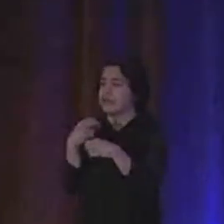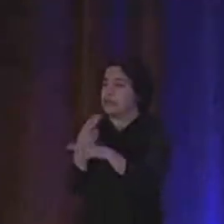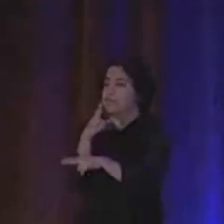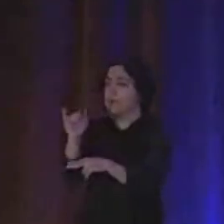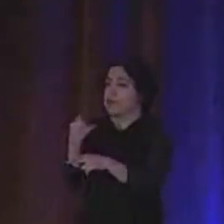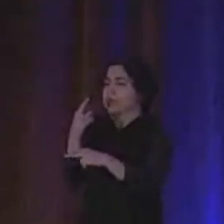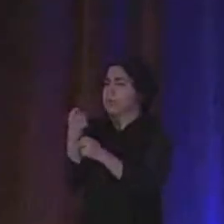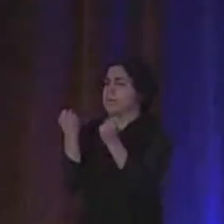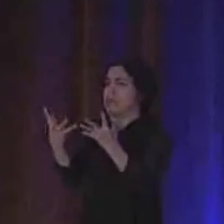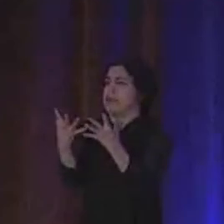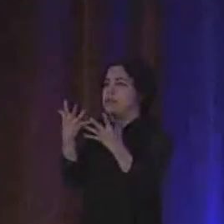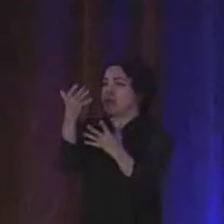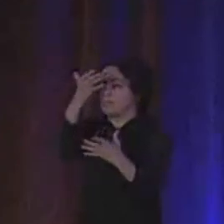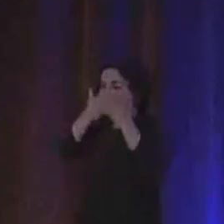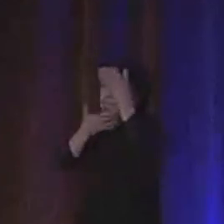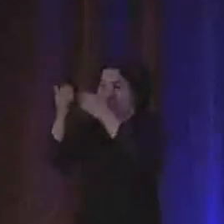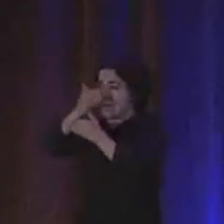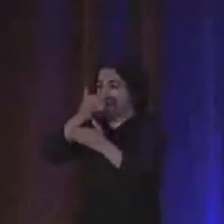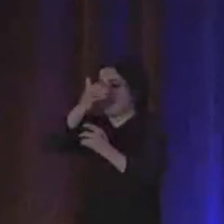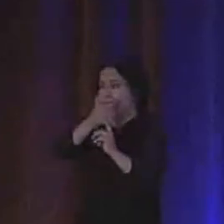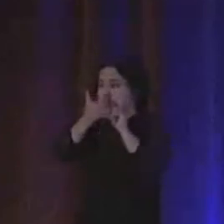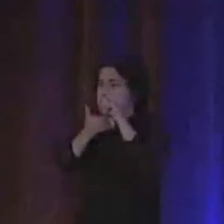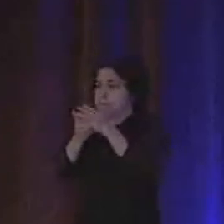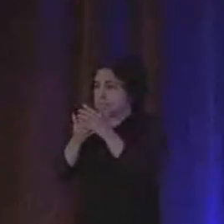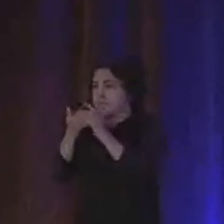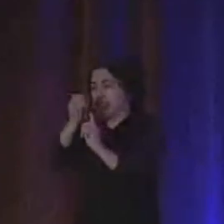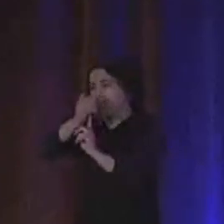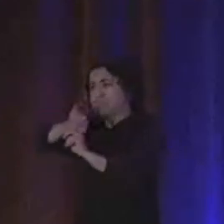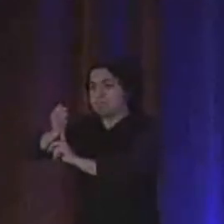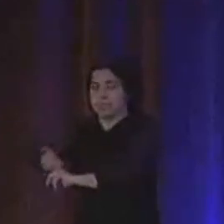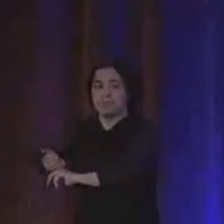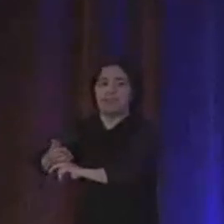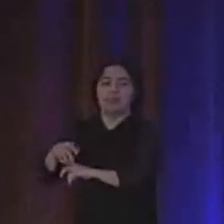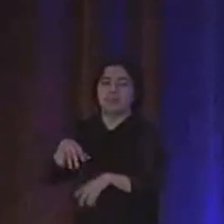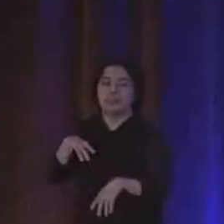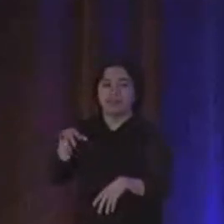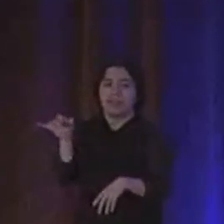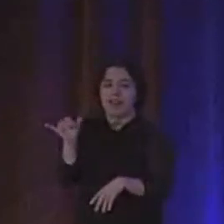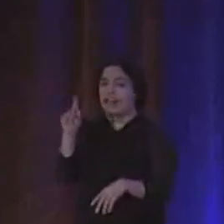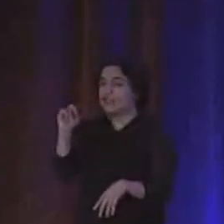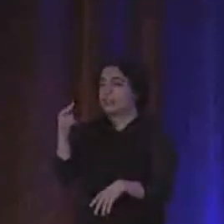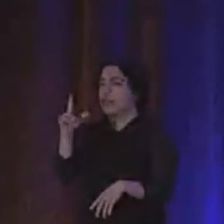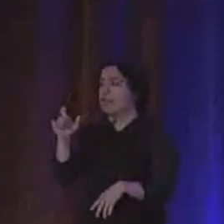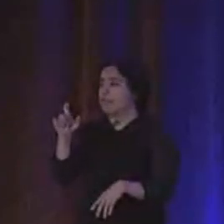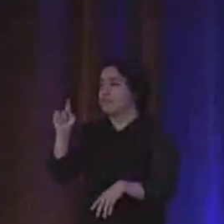And which is really cool because you can take this when it's not a tooltip, because tooltips are